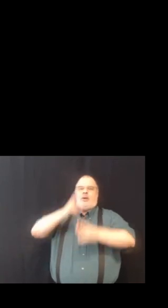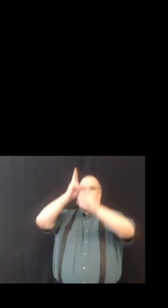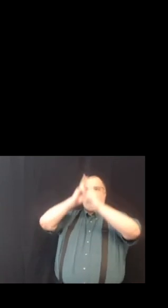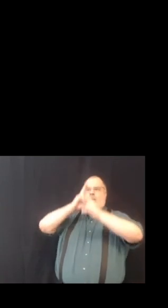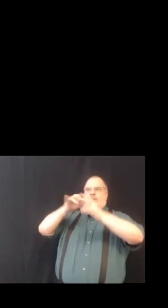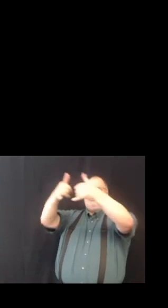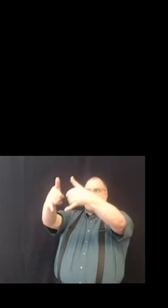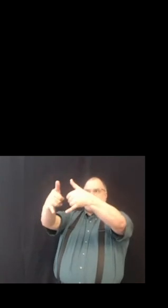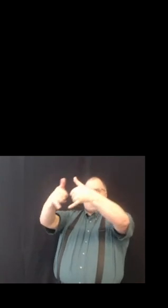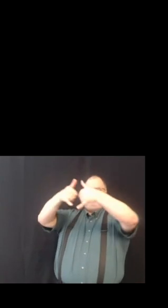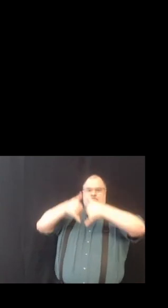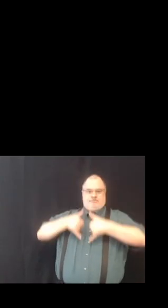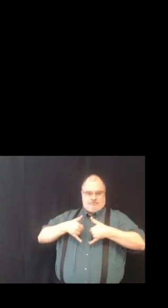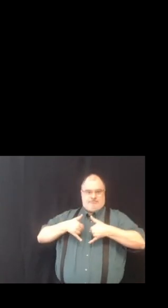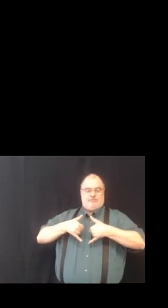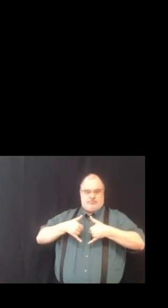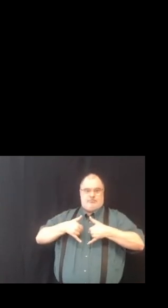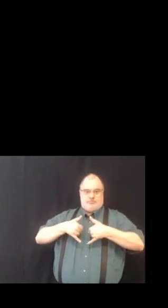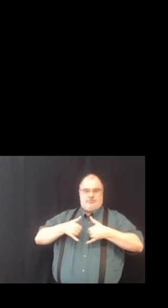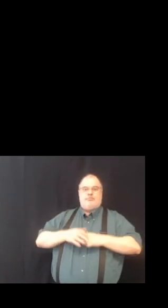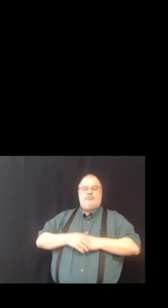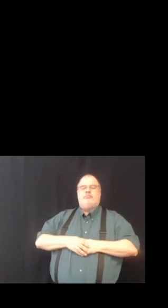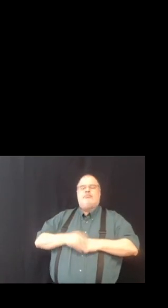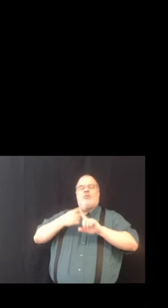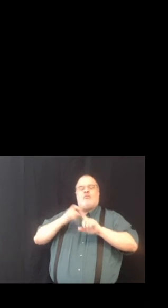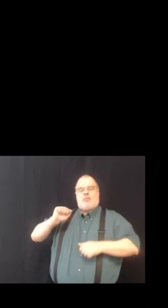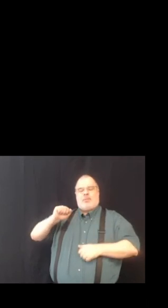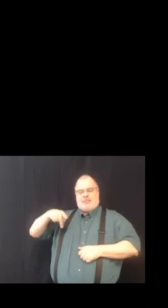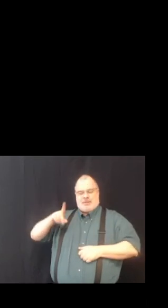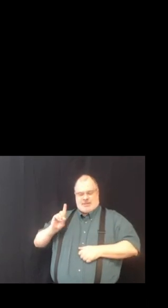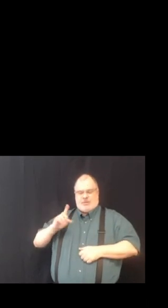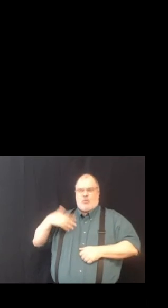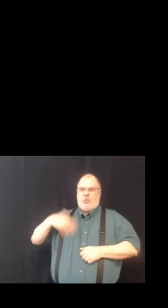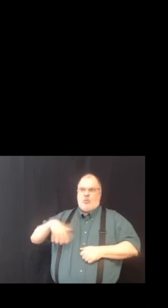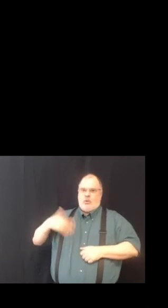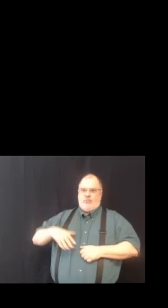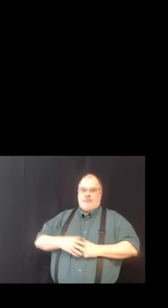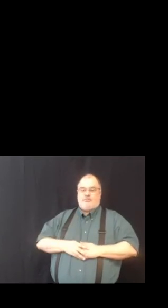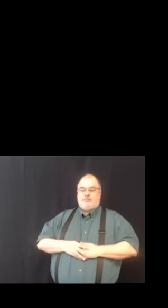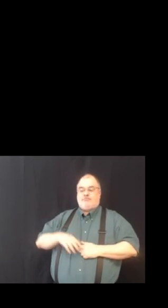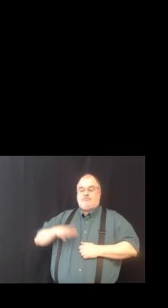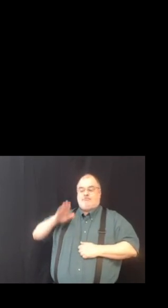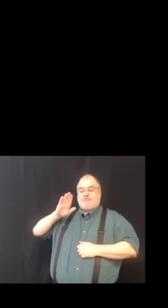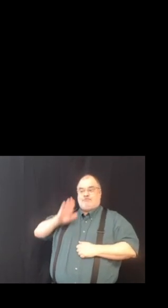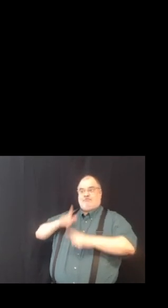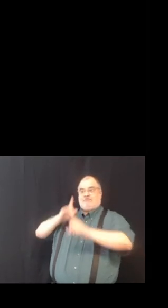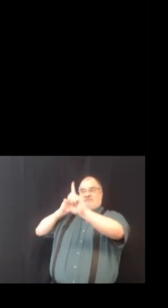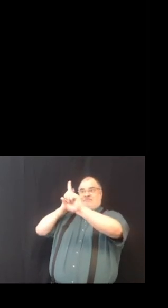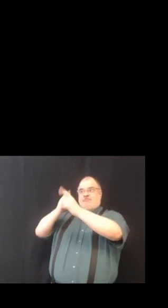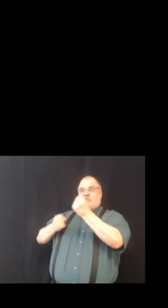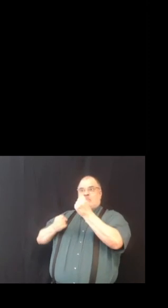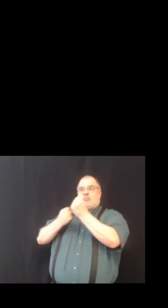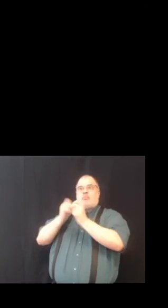2020 Exceptional Employer Award from the Agency for Persons with Disabilities. APD's mission is to support people with